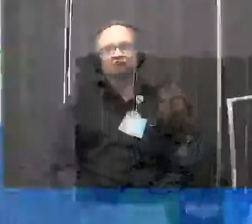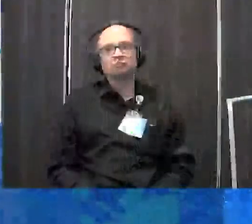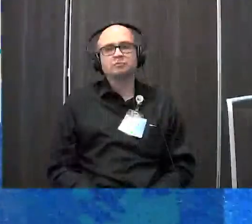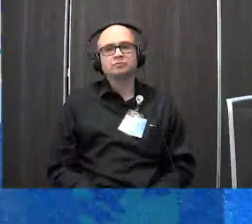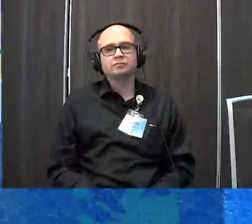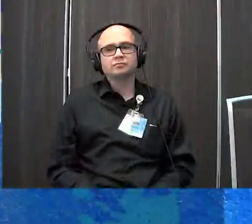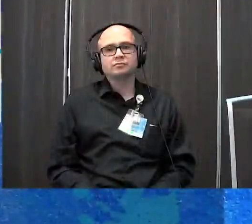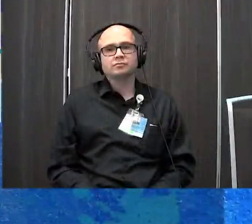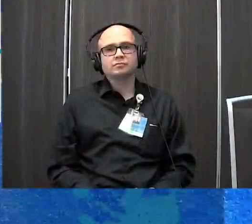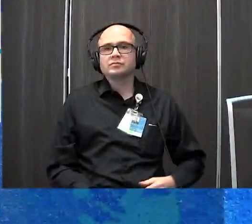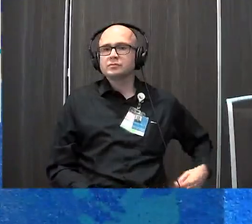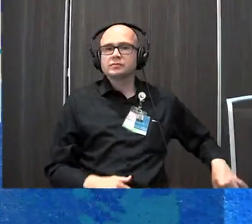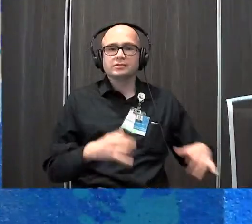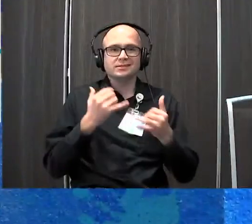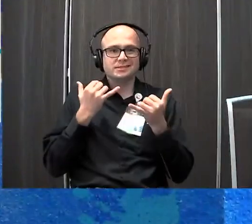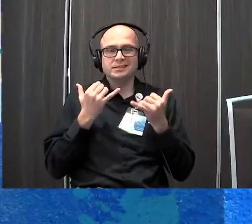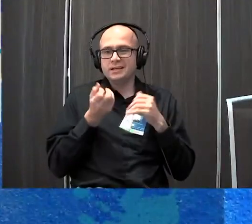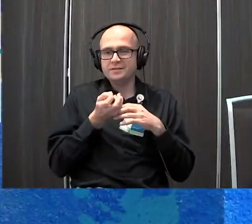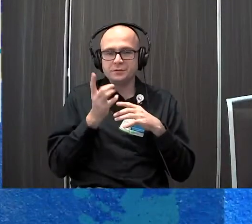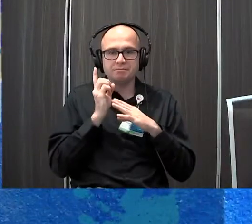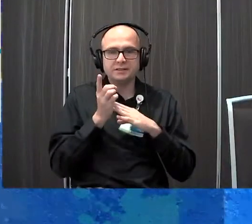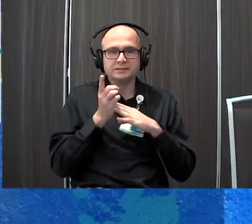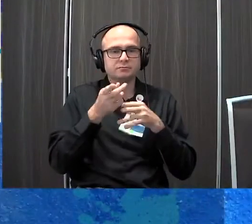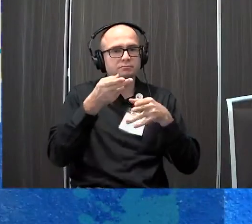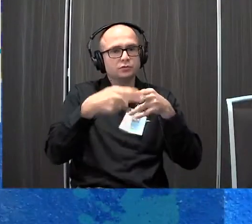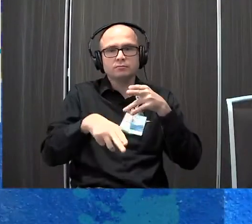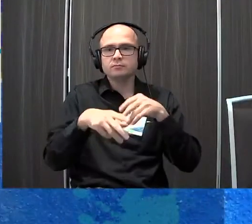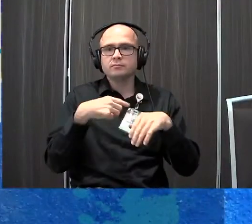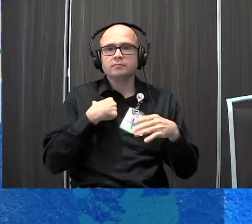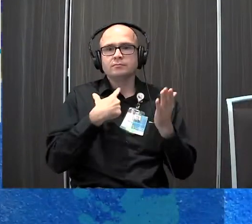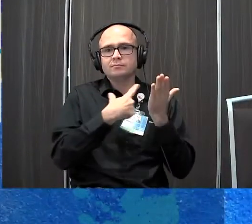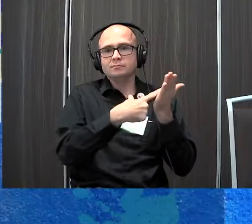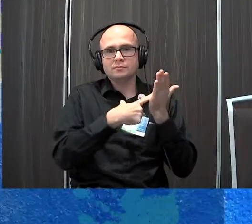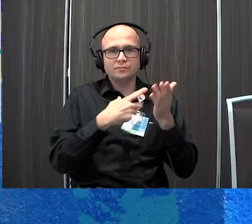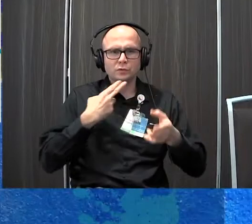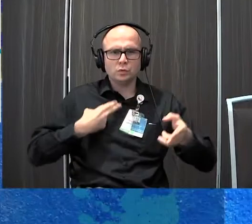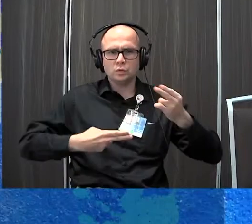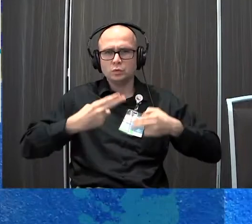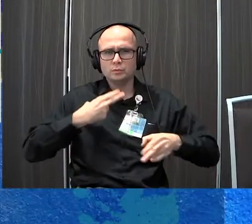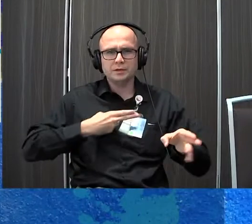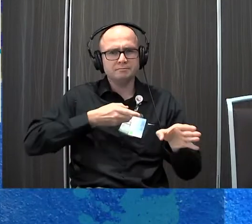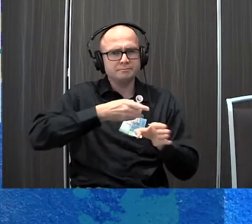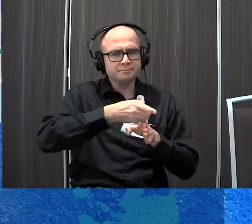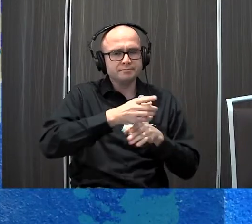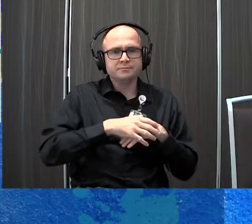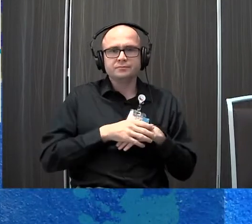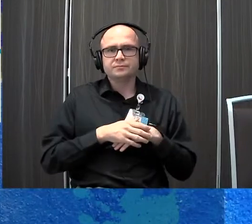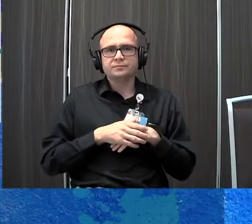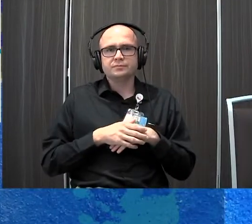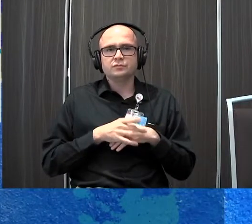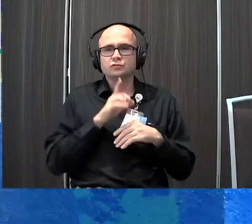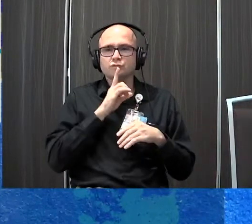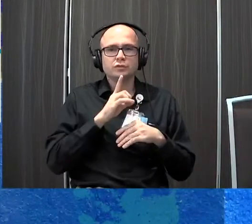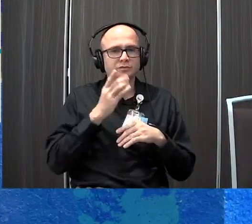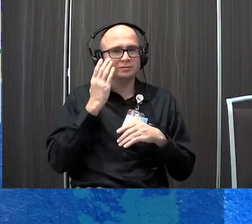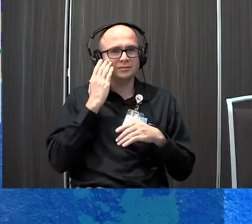So today, in just the next few minutes, I'm going to talk briefly about, firstly, what is an endocrinologist? And really, I